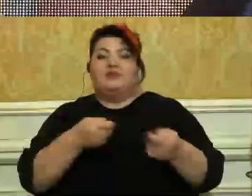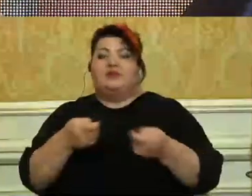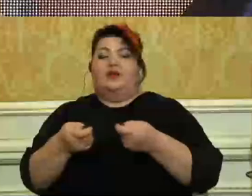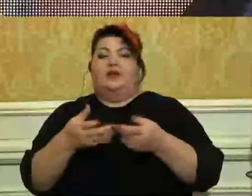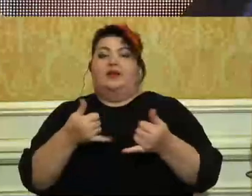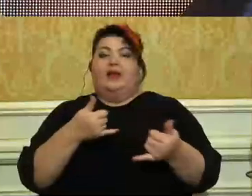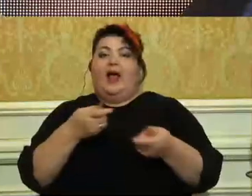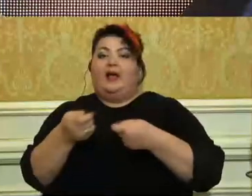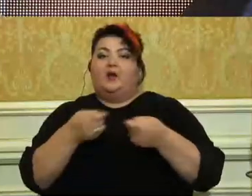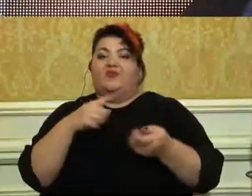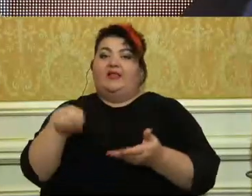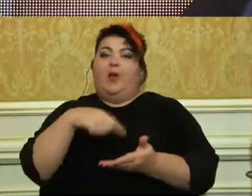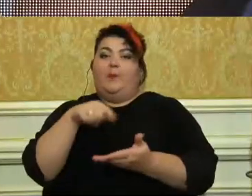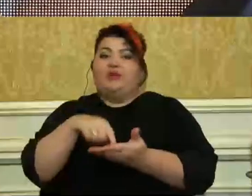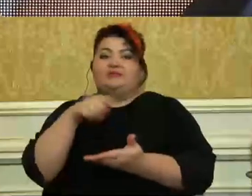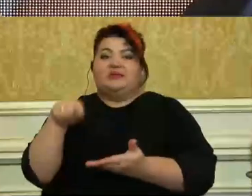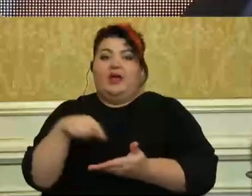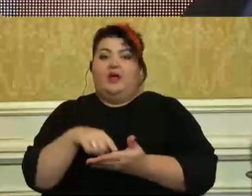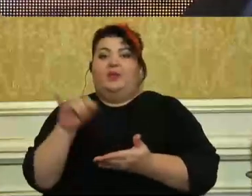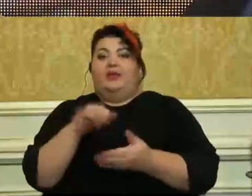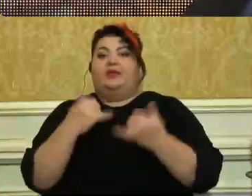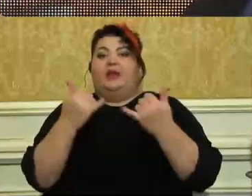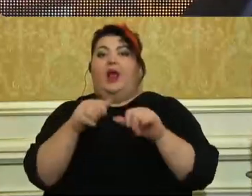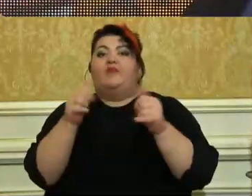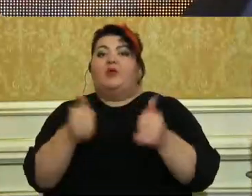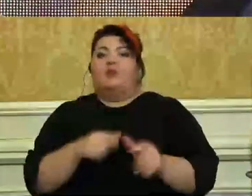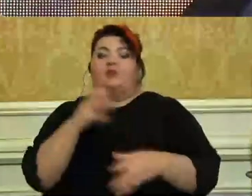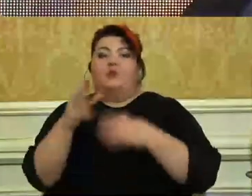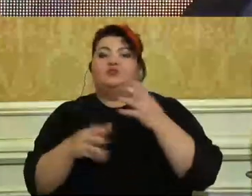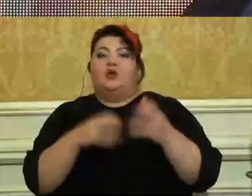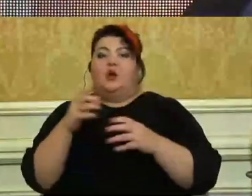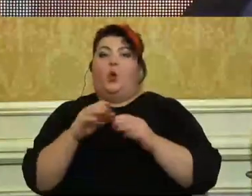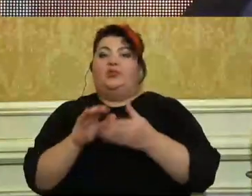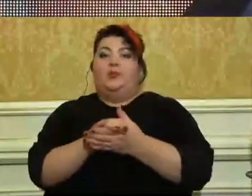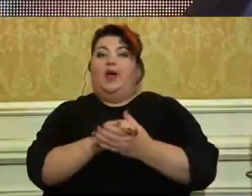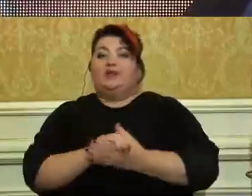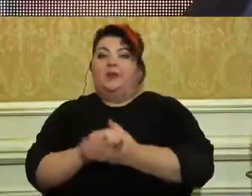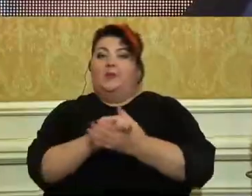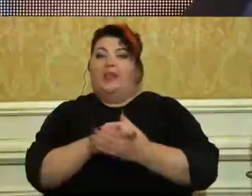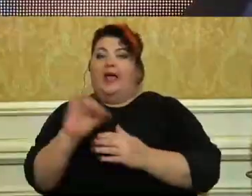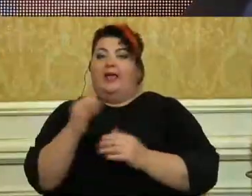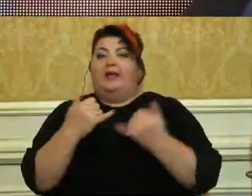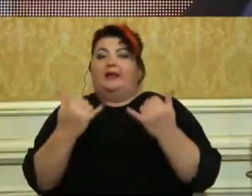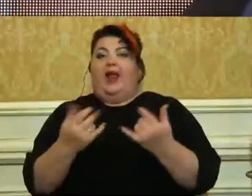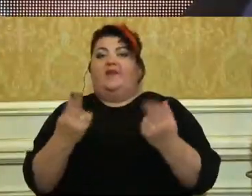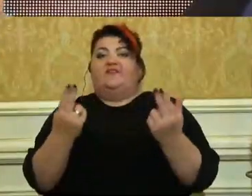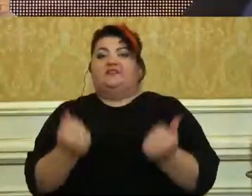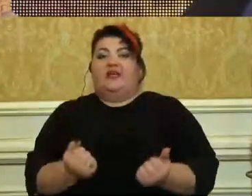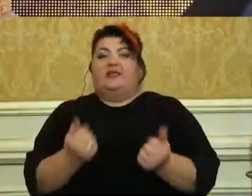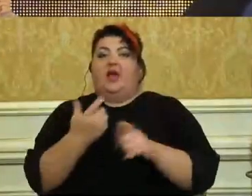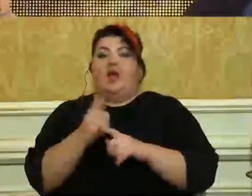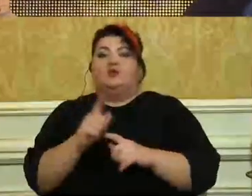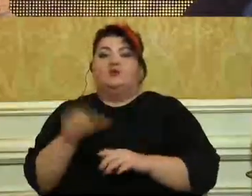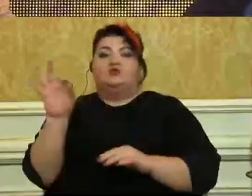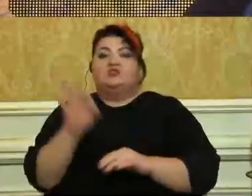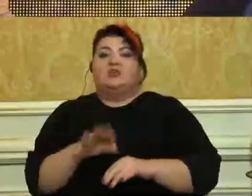authorities, involvement in the national assemblies have to be encouraged and recognized. Very often, women think